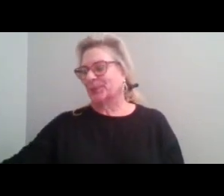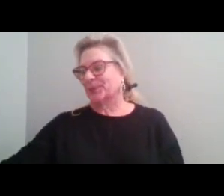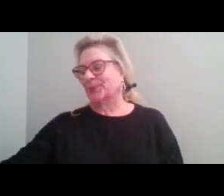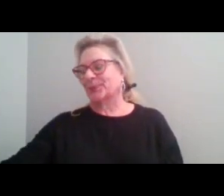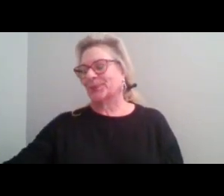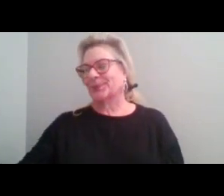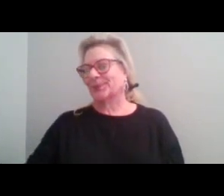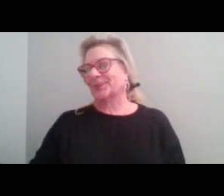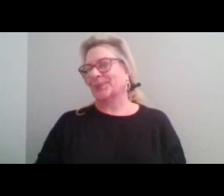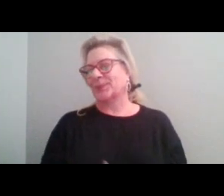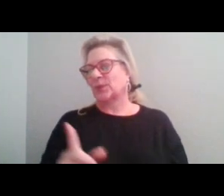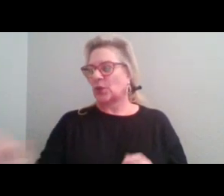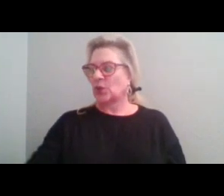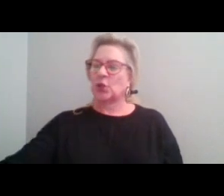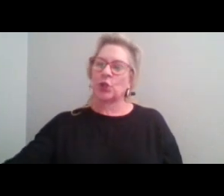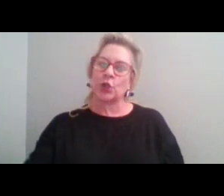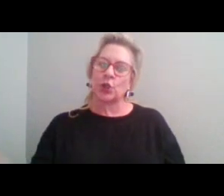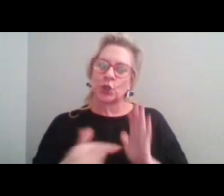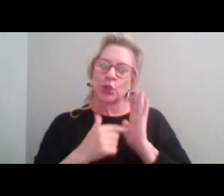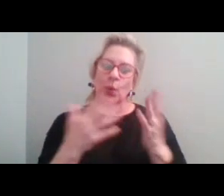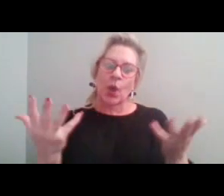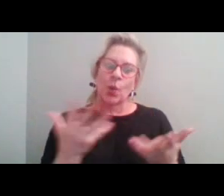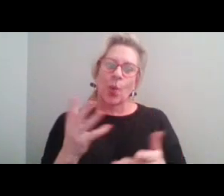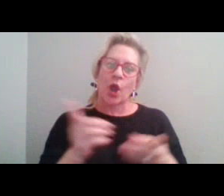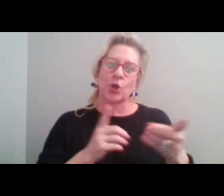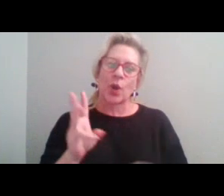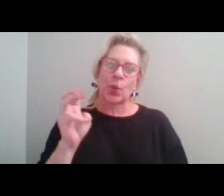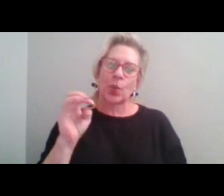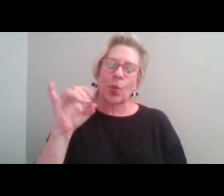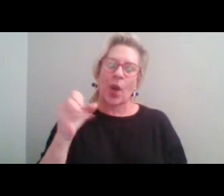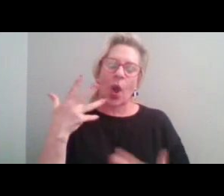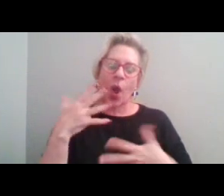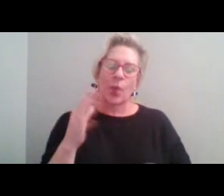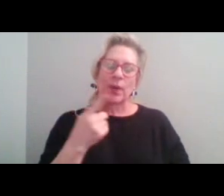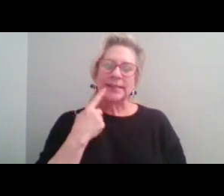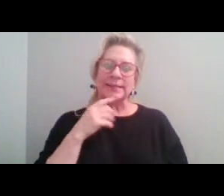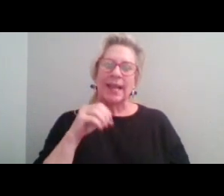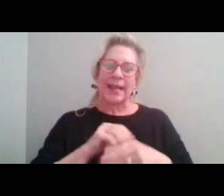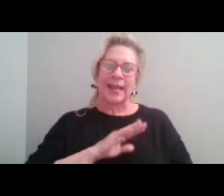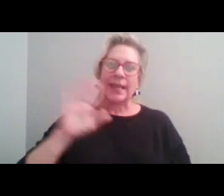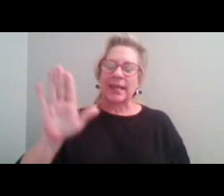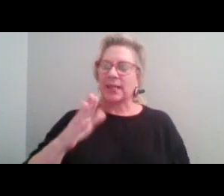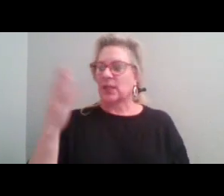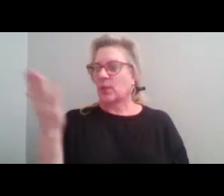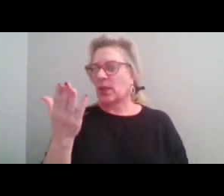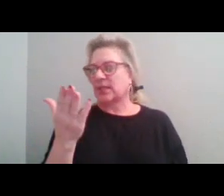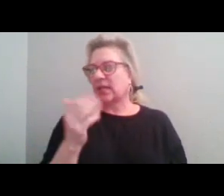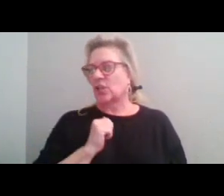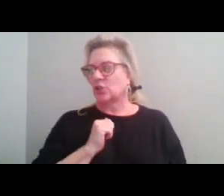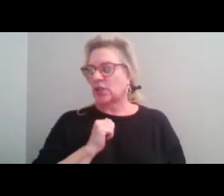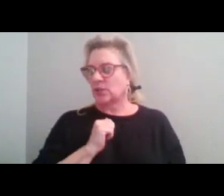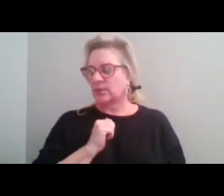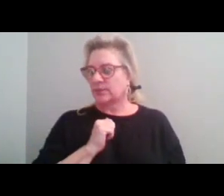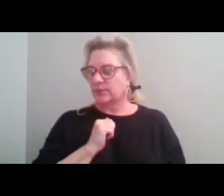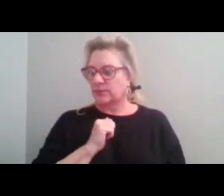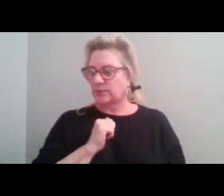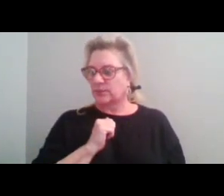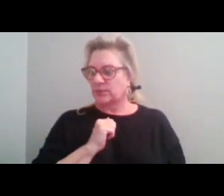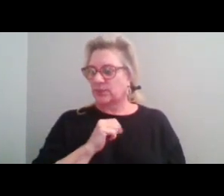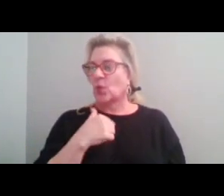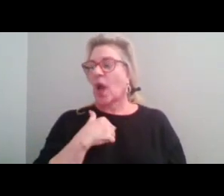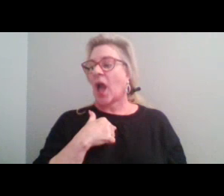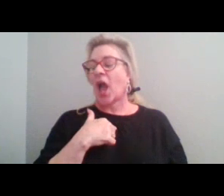showcasing what Director Weiss already mentioned in his presentation. On November 18th, I traveled